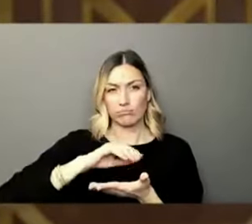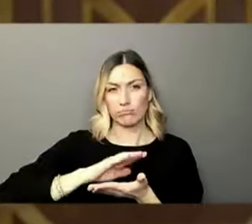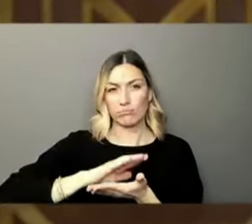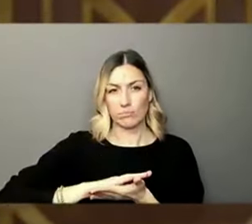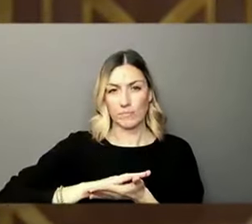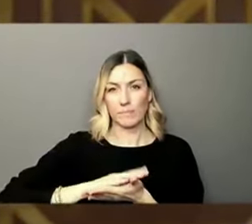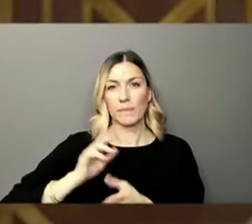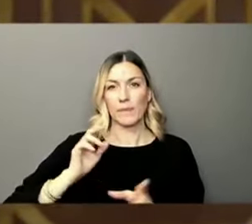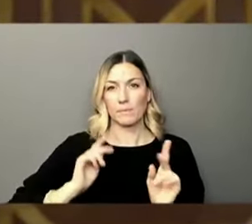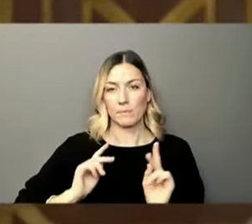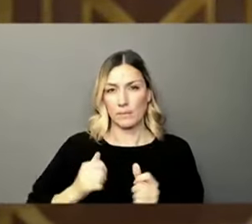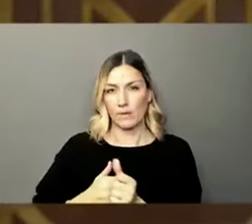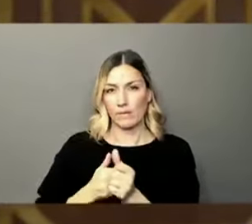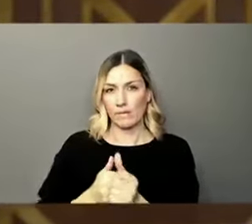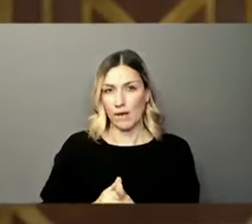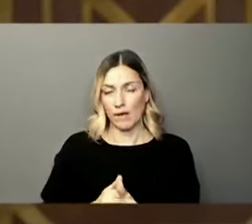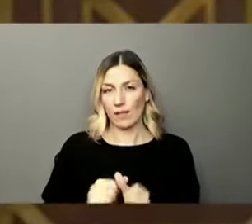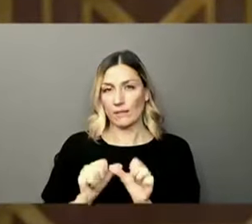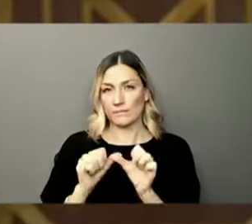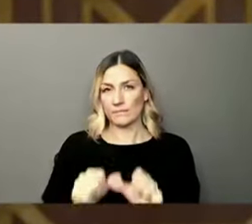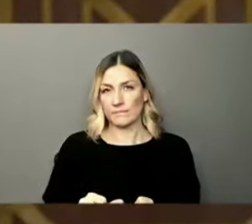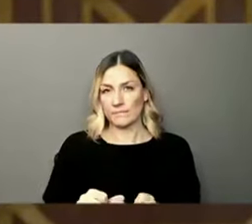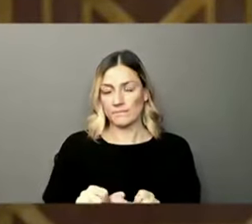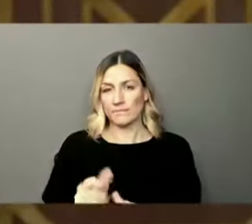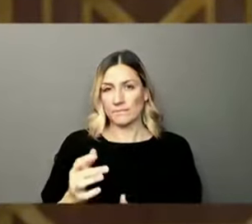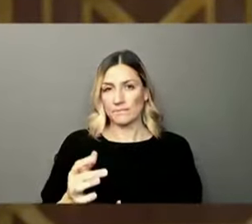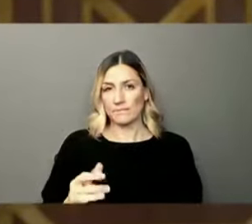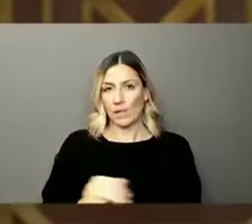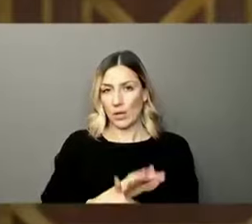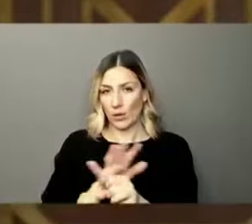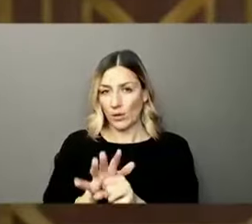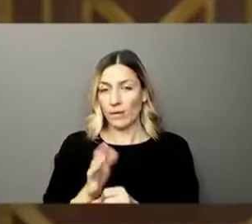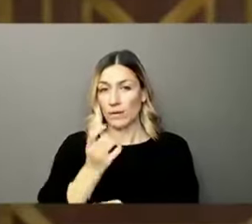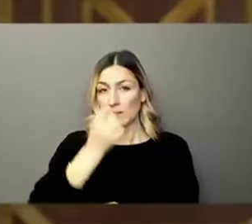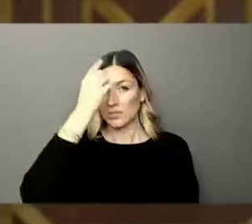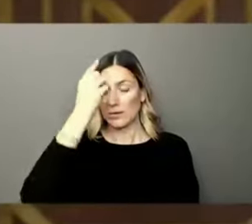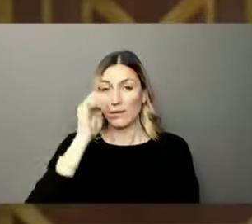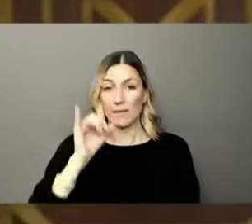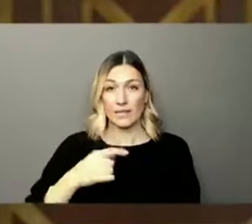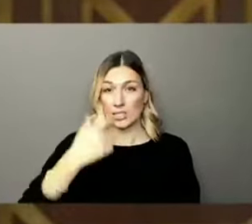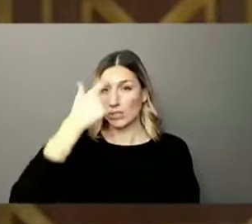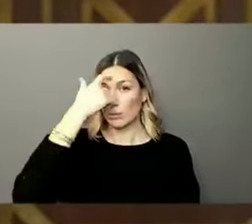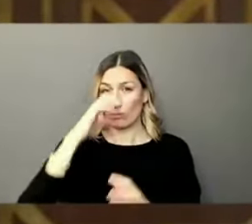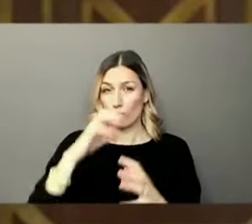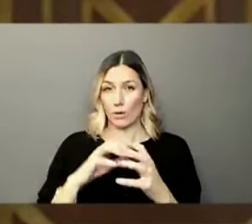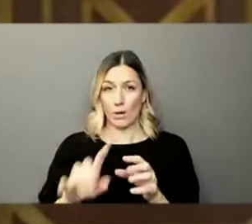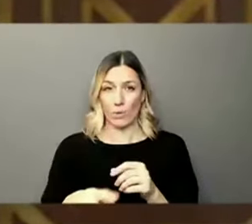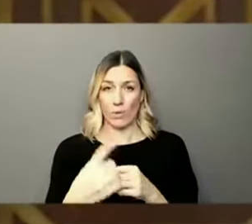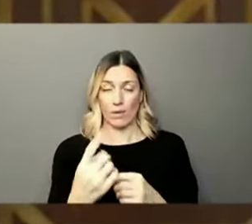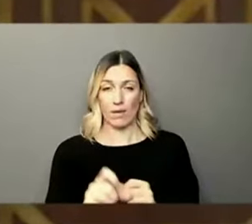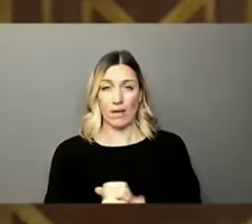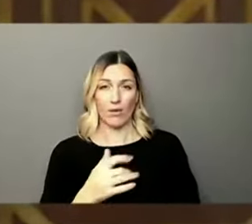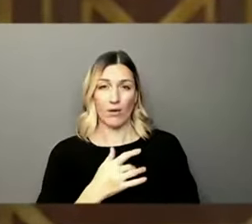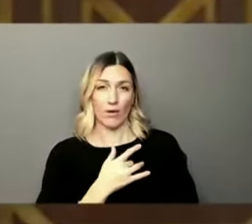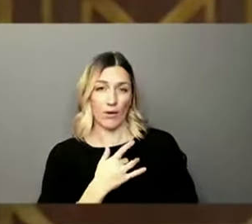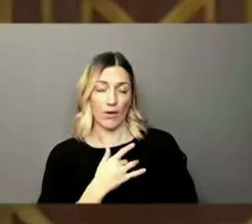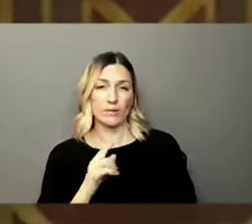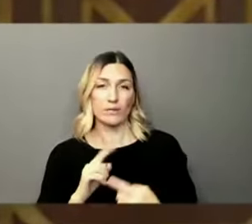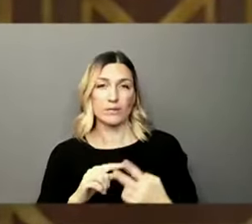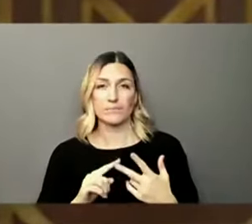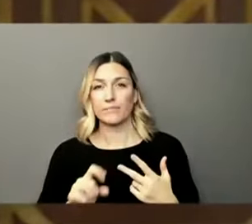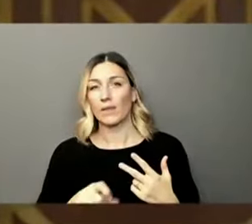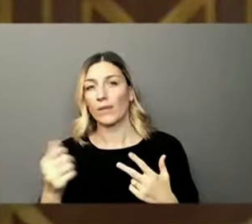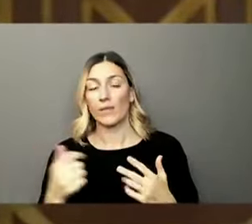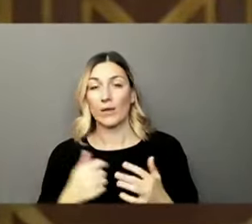people following SARS-CoV-2 infection. So I would understand, I mean, that's really only to talk about the brain. There's a lot of literature also on the heart and other aspects. We've